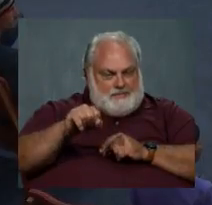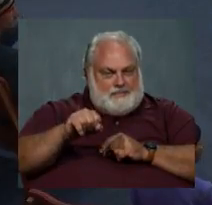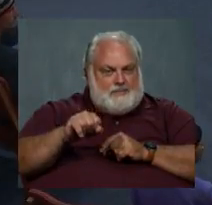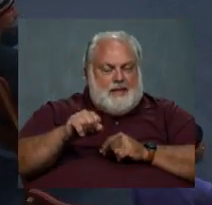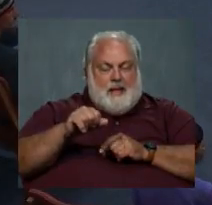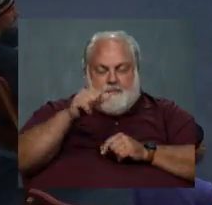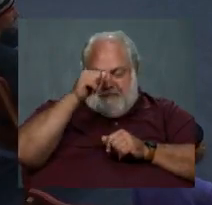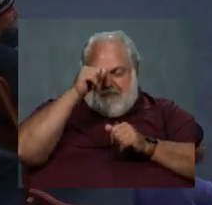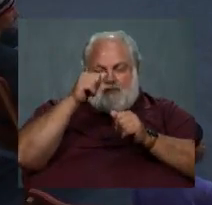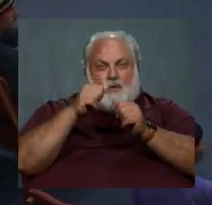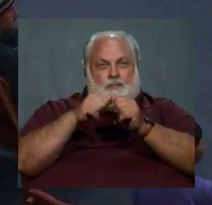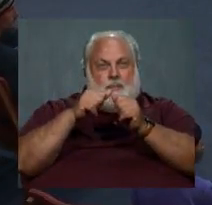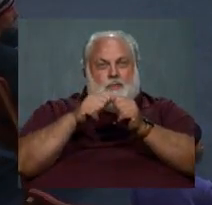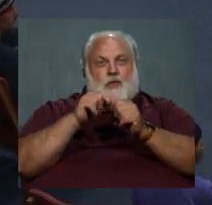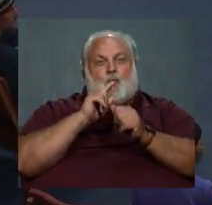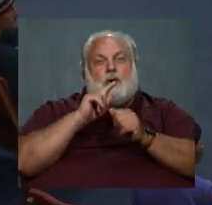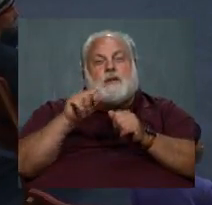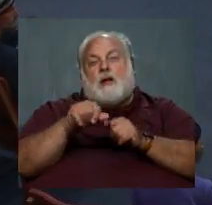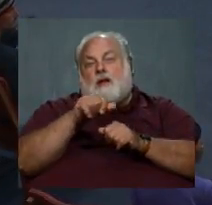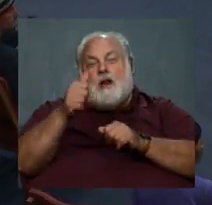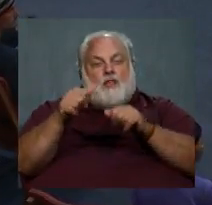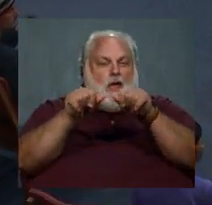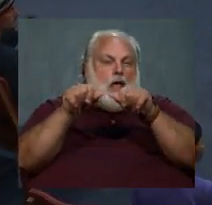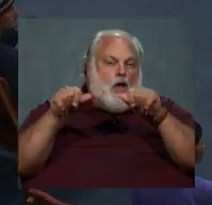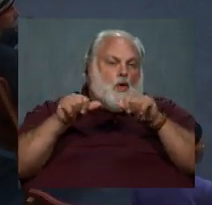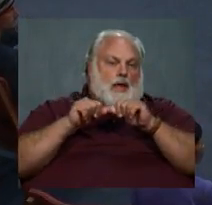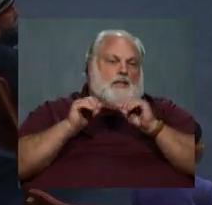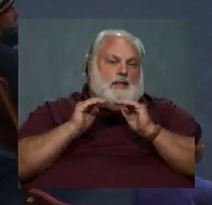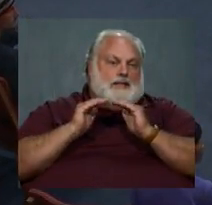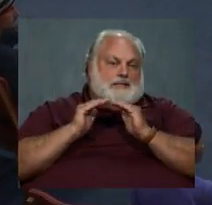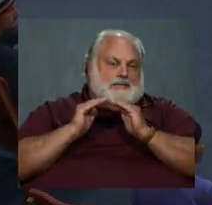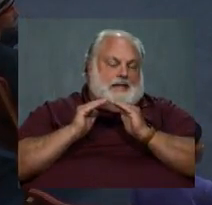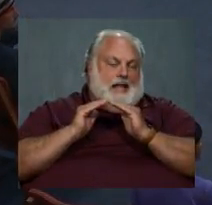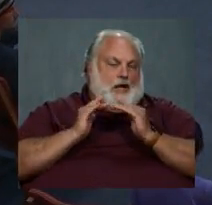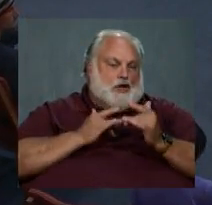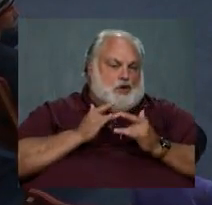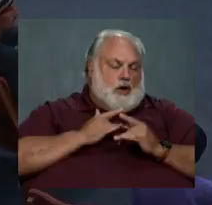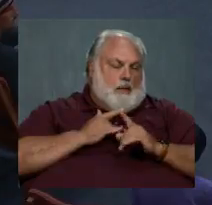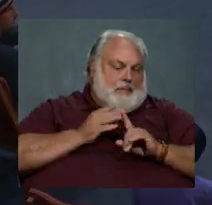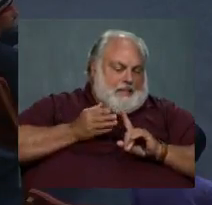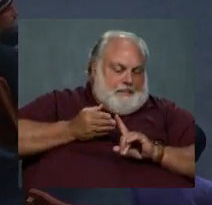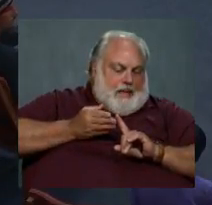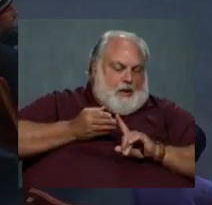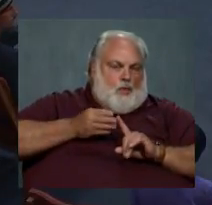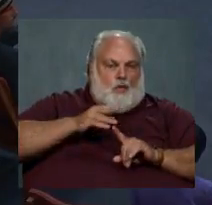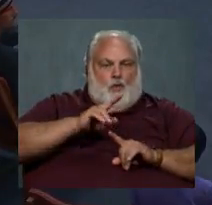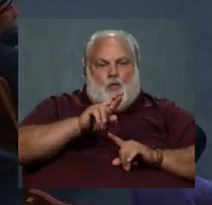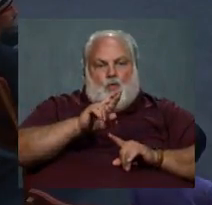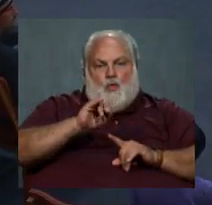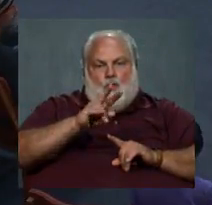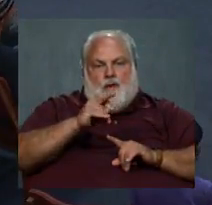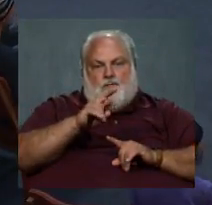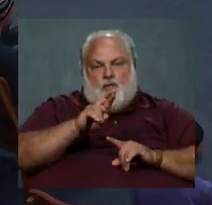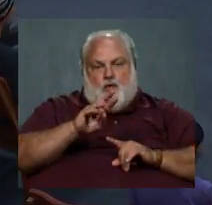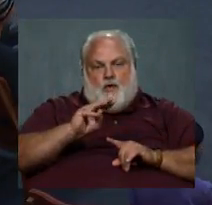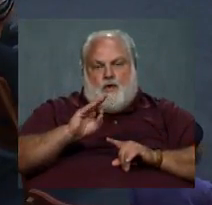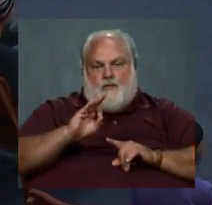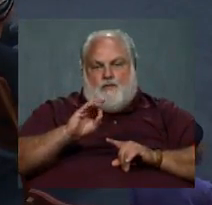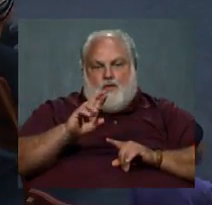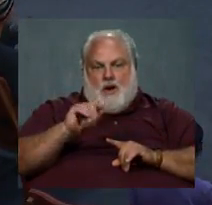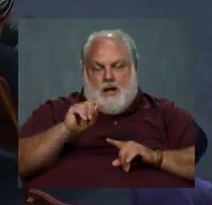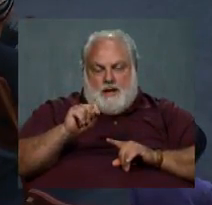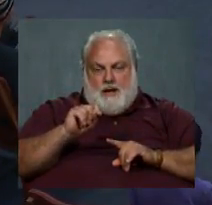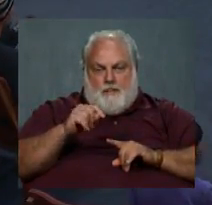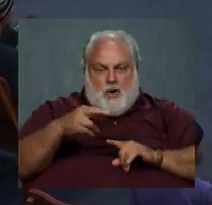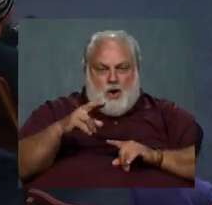in my memory there was another area of the city that there was a concern about, but the main area was in the Riverfront Park. But the impact is not going to be